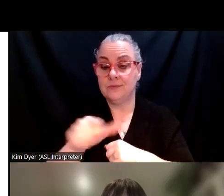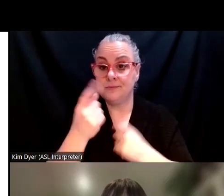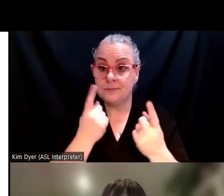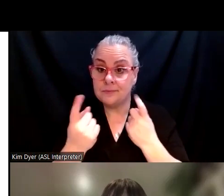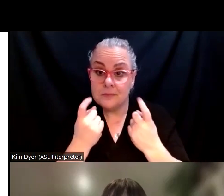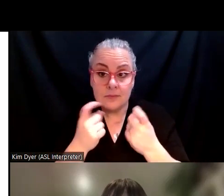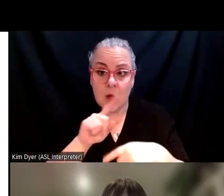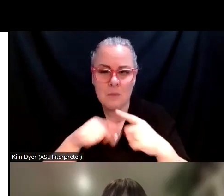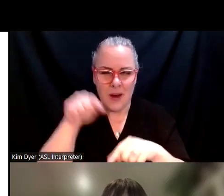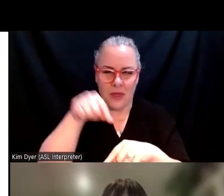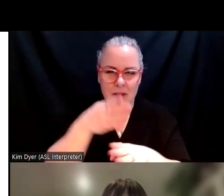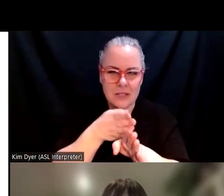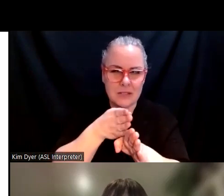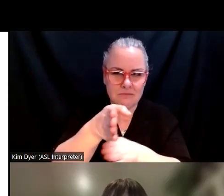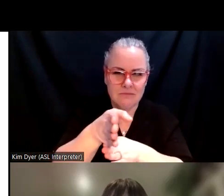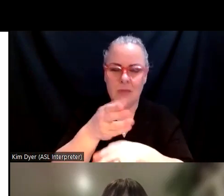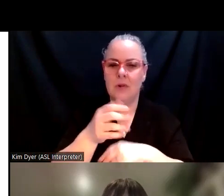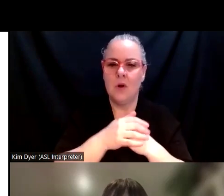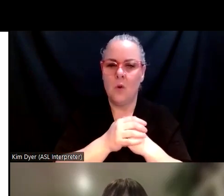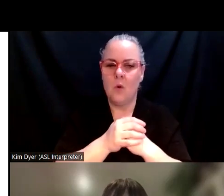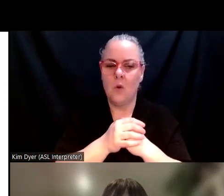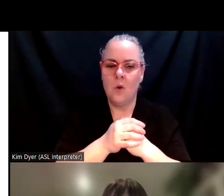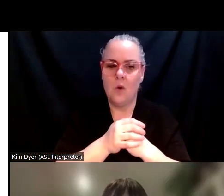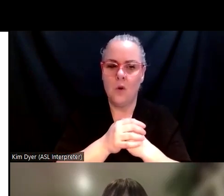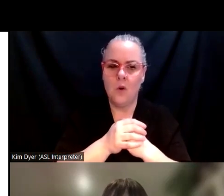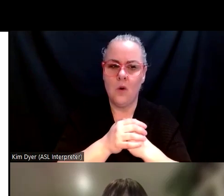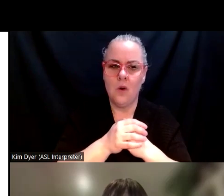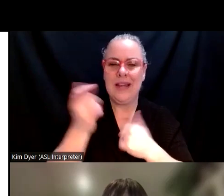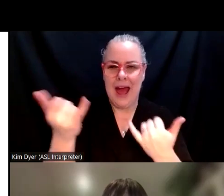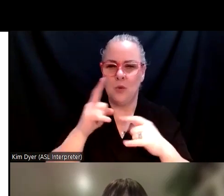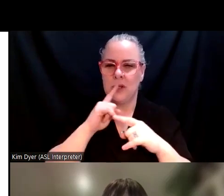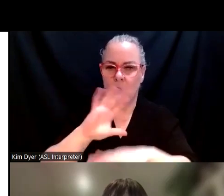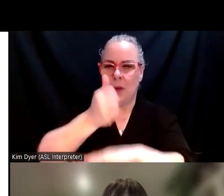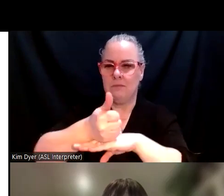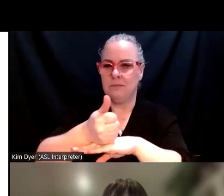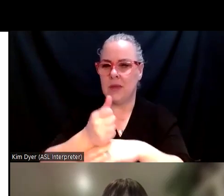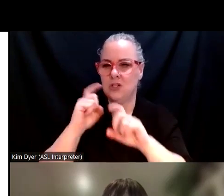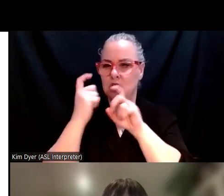questions on this piece, or should we just spend a couple of minutes on the implementation grants?